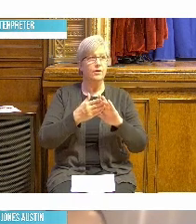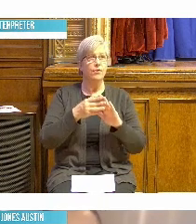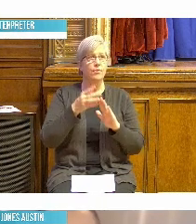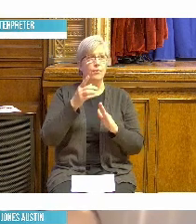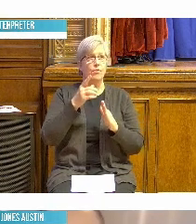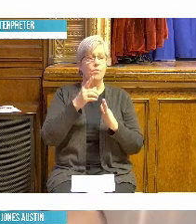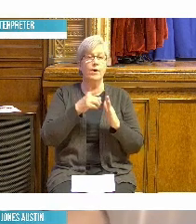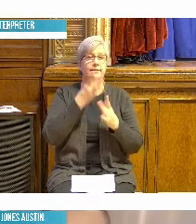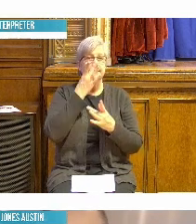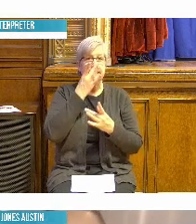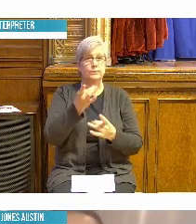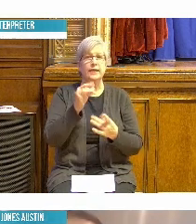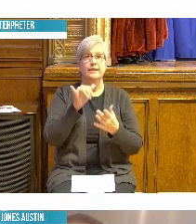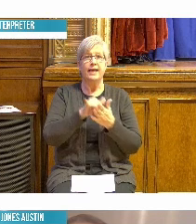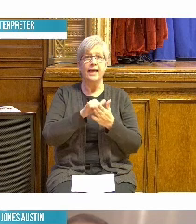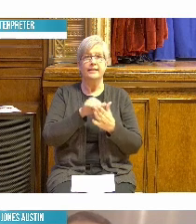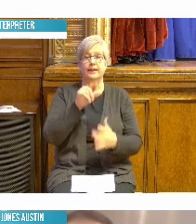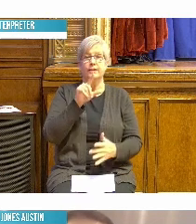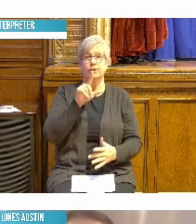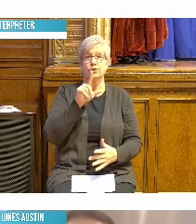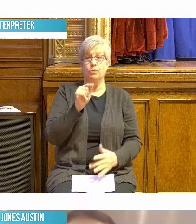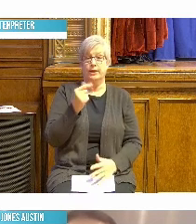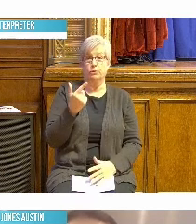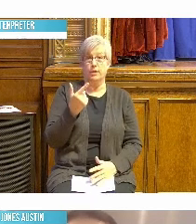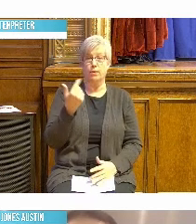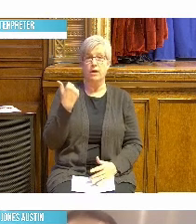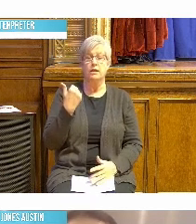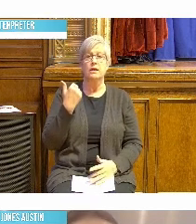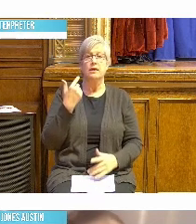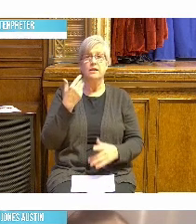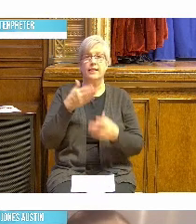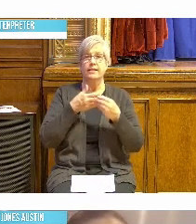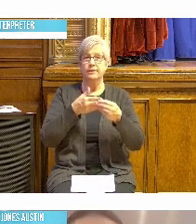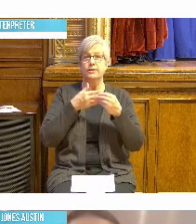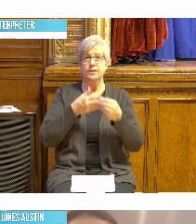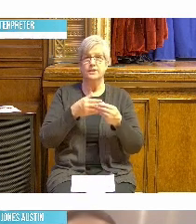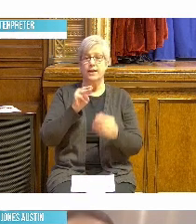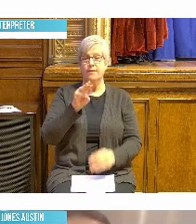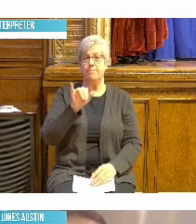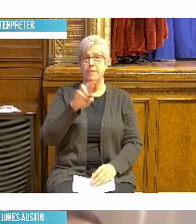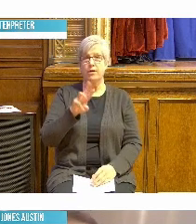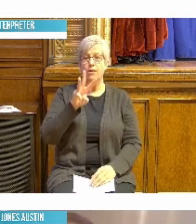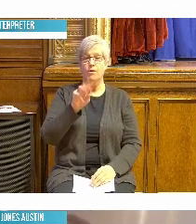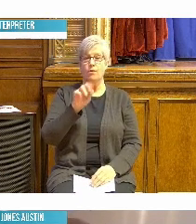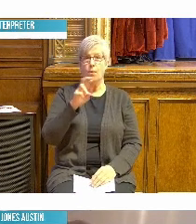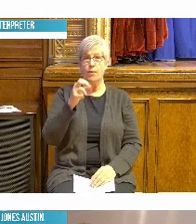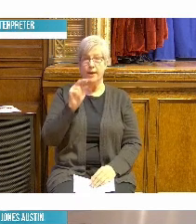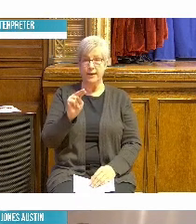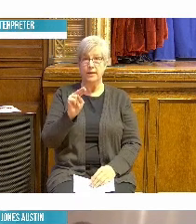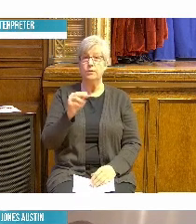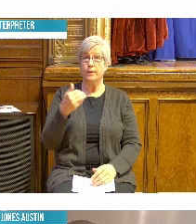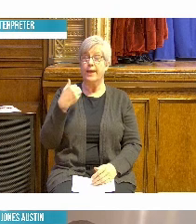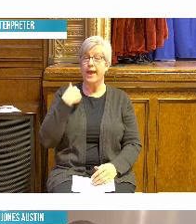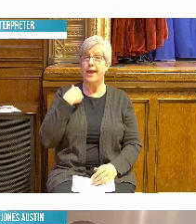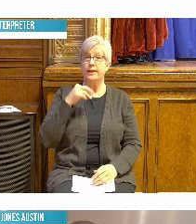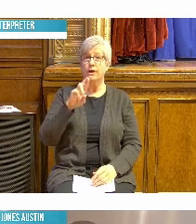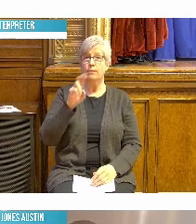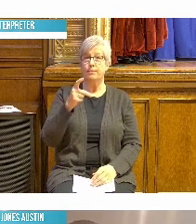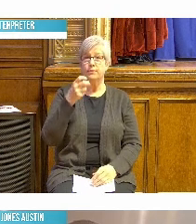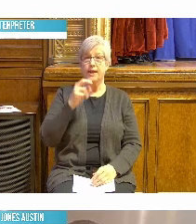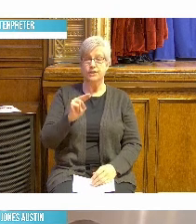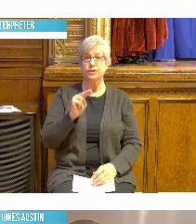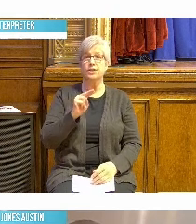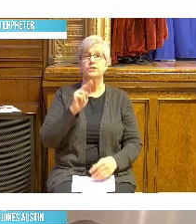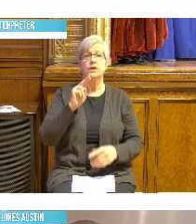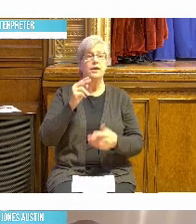What's interesting is that in 2021, under the leadership of Mayor Warren, we had a reparations universal